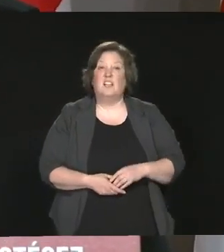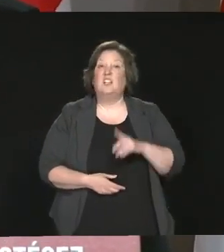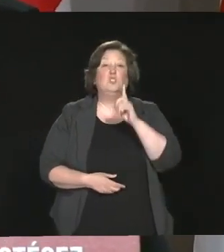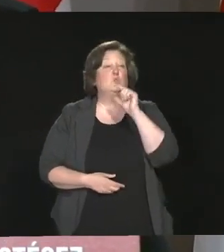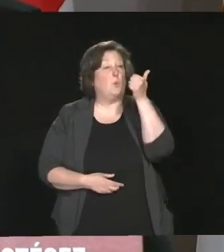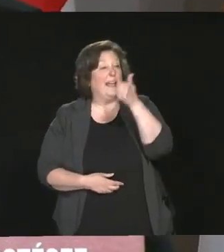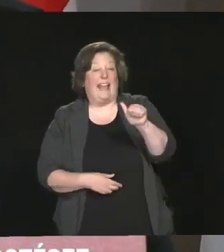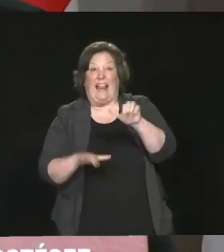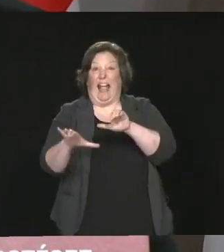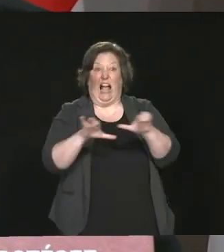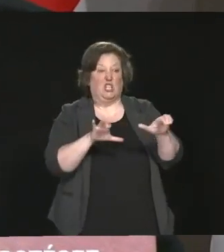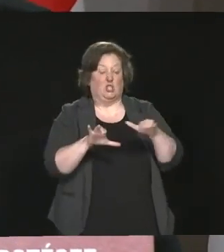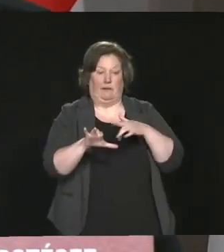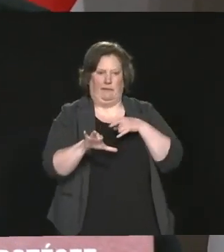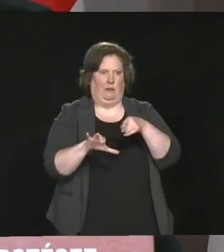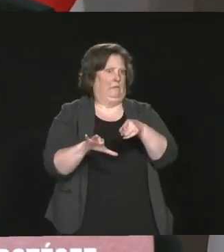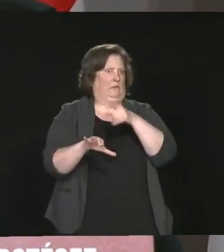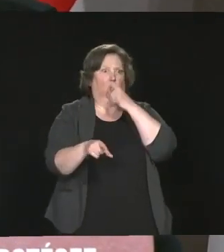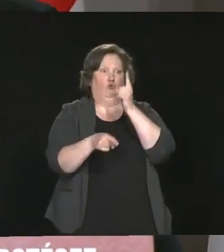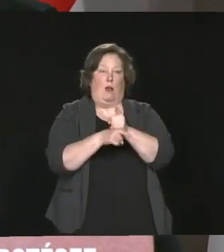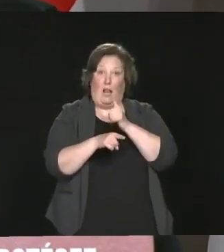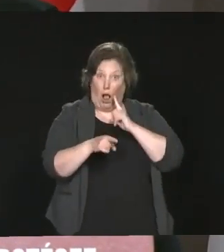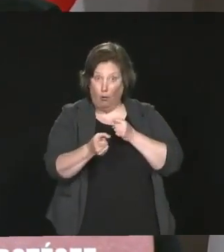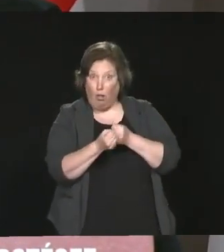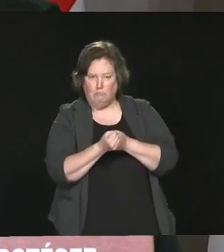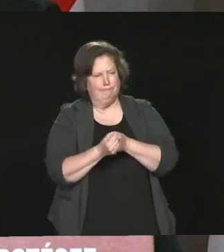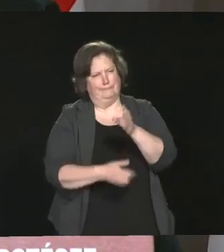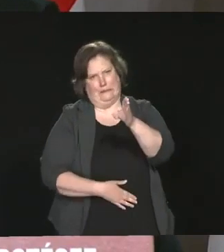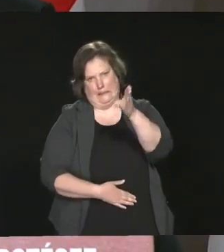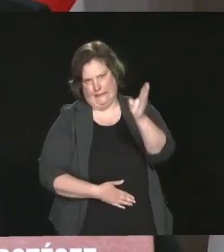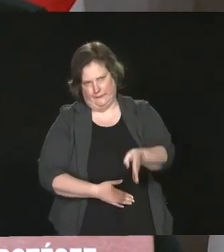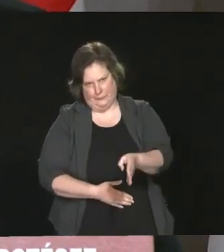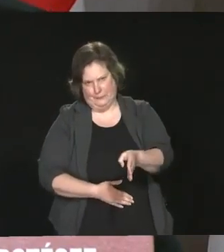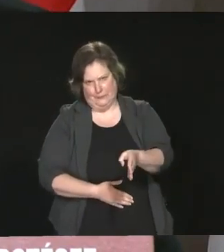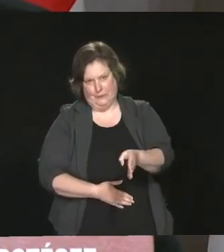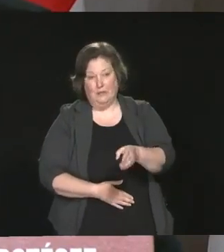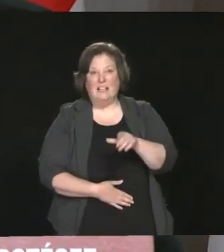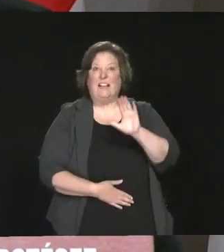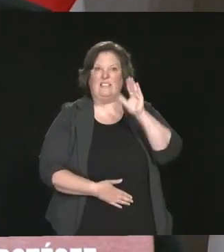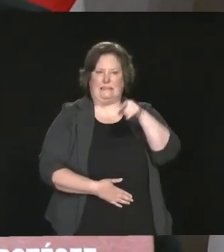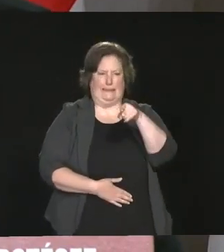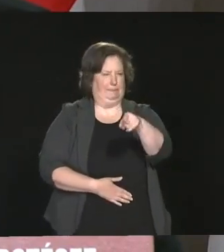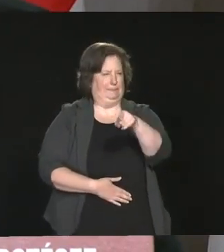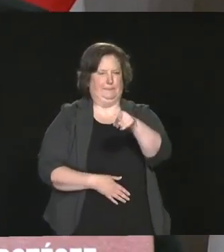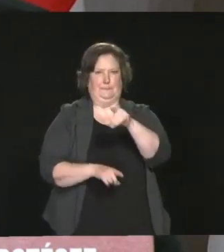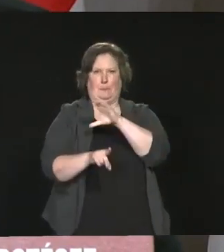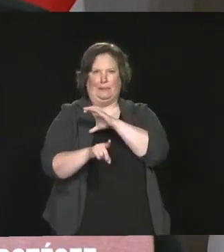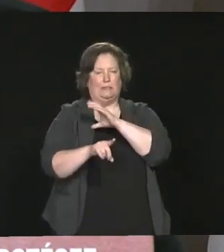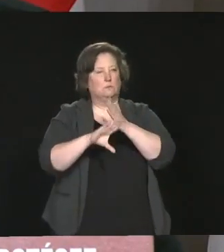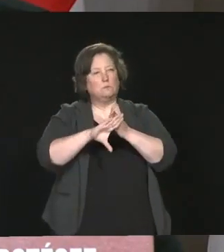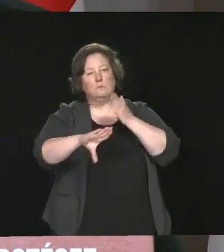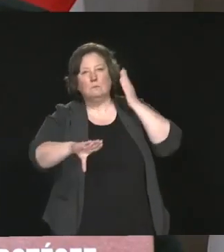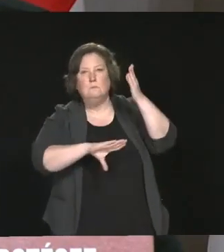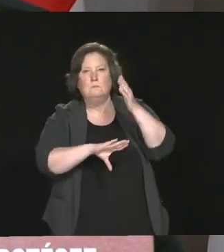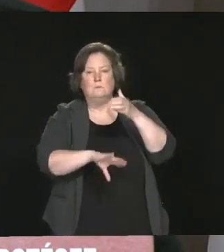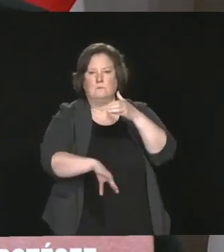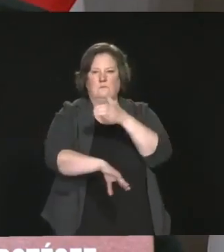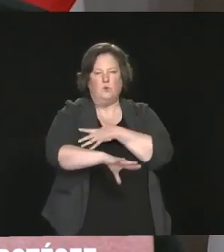appears to exceed their authority or use excessive force or acted in a discriminatory